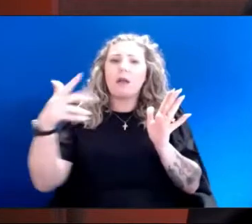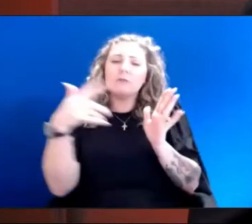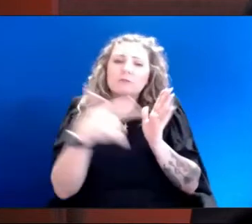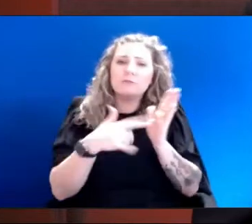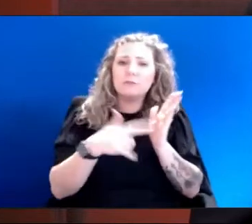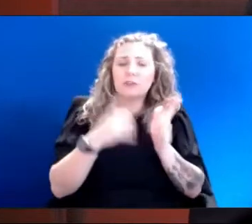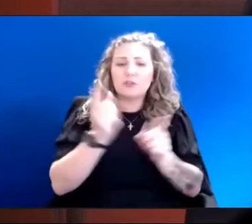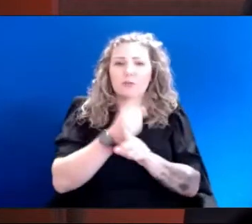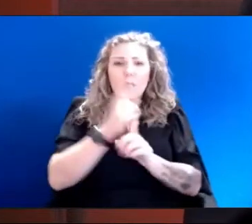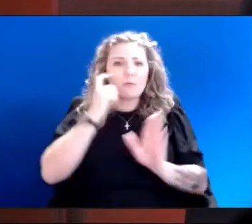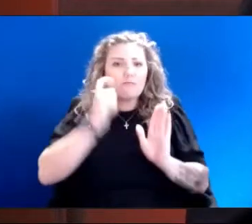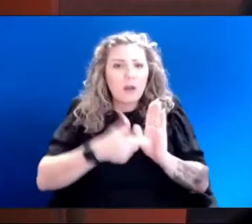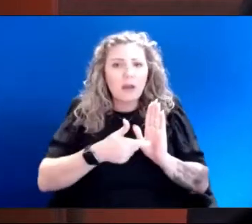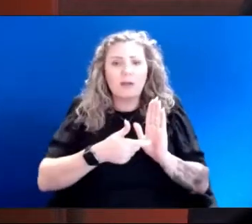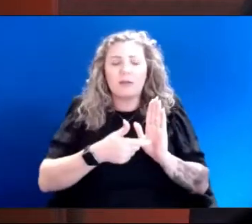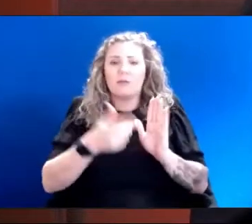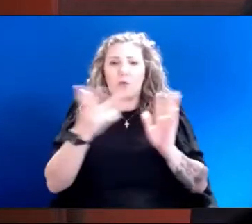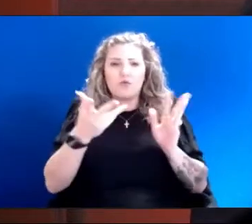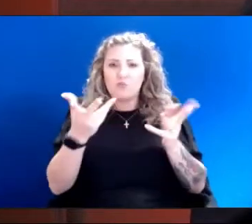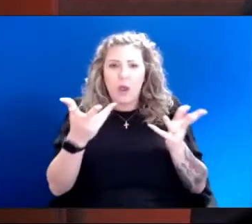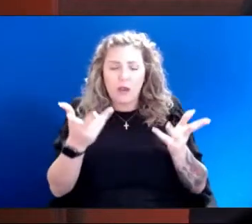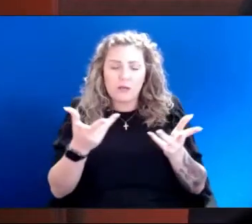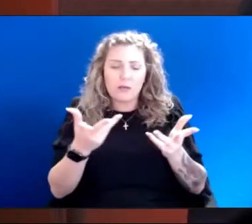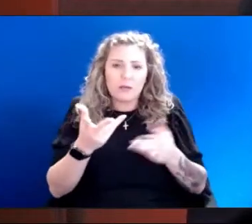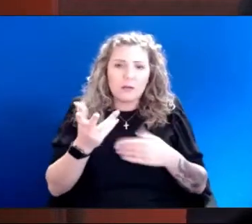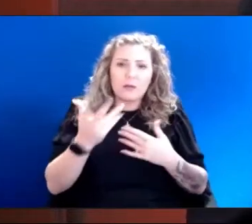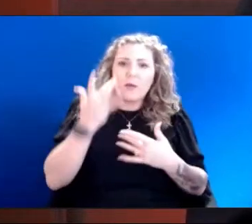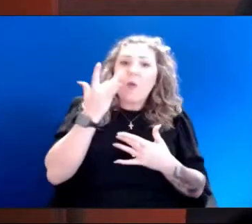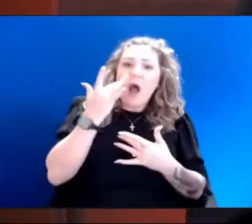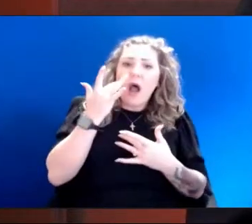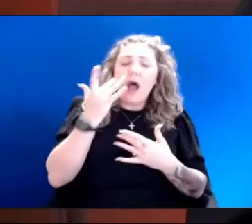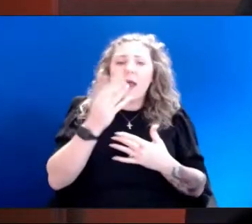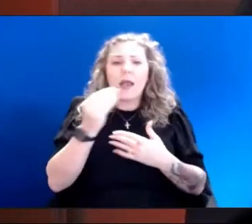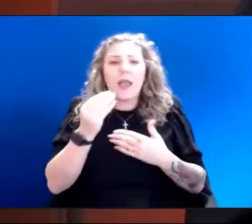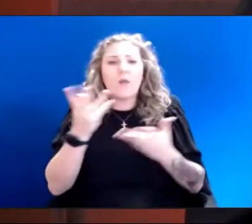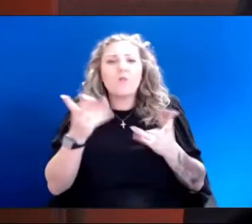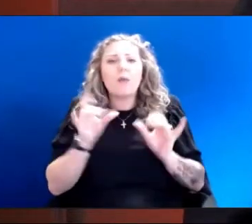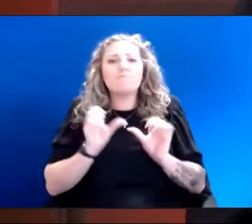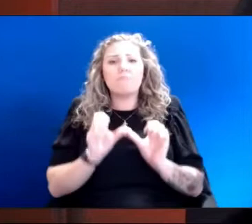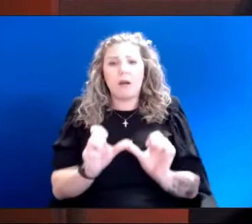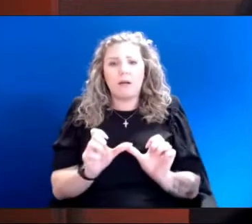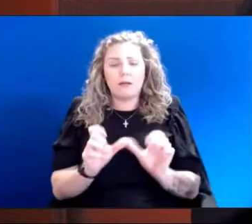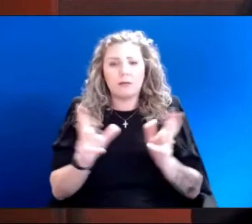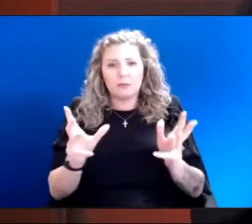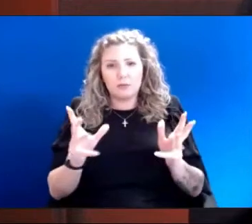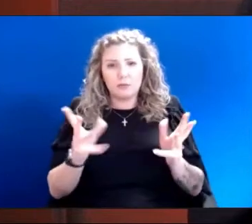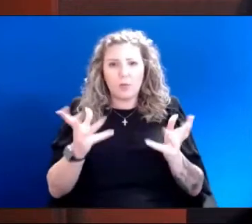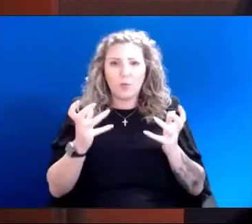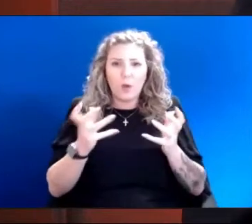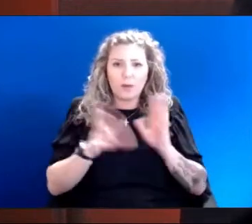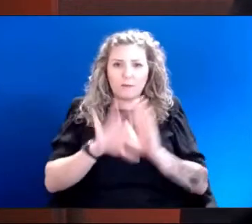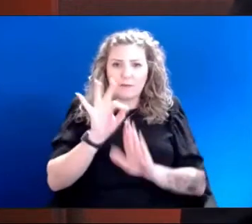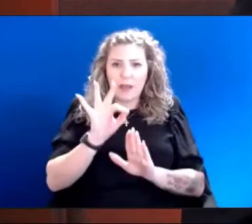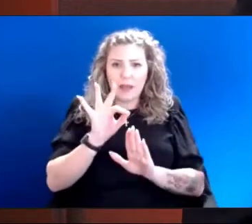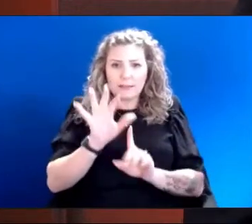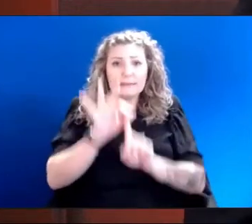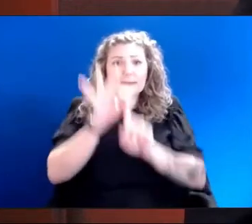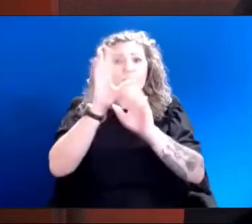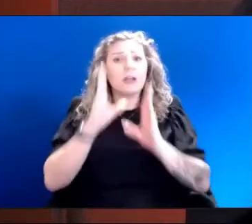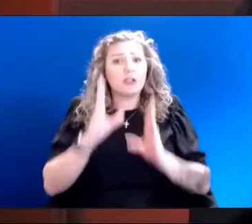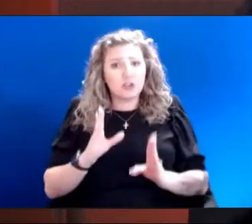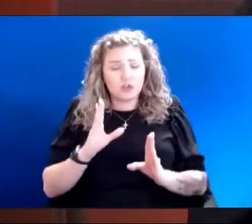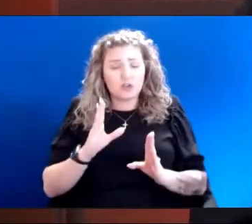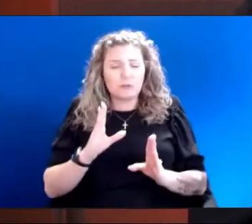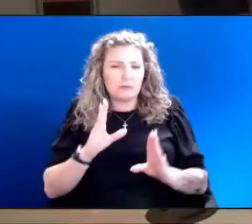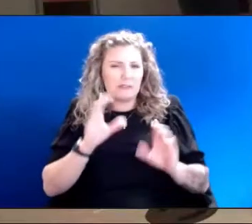factors underlying, and then also what maintains it. And I think you would want to find a specialist that actually works in that